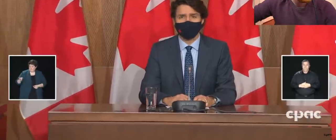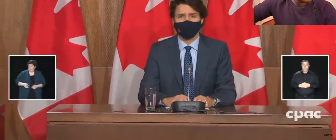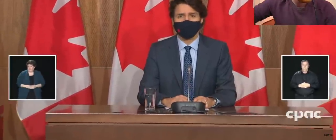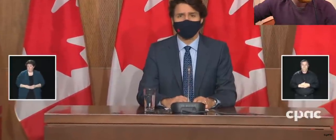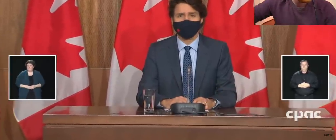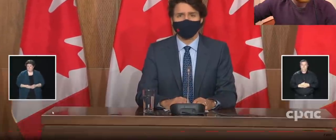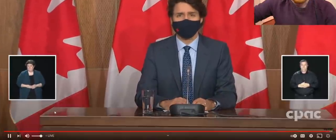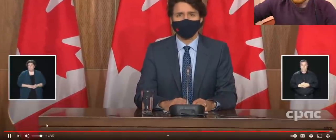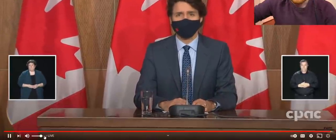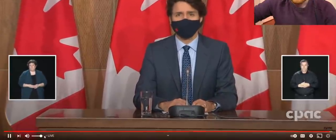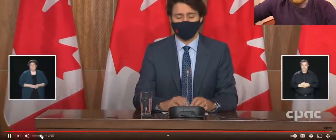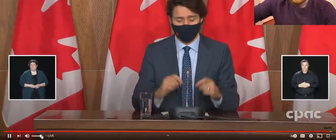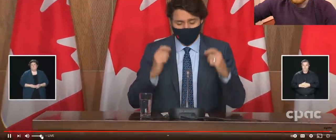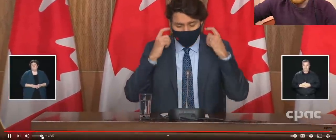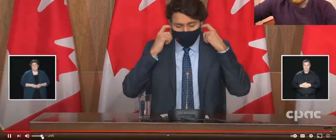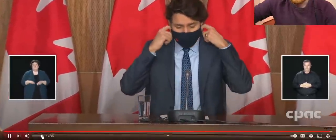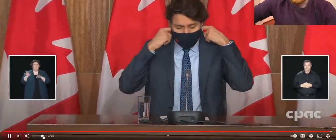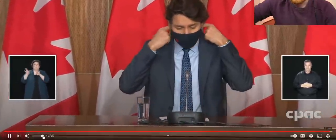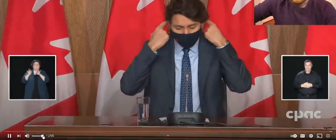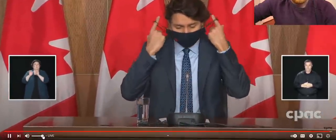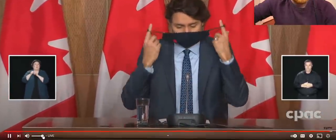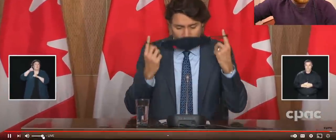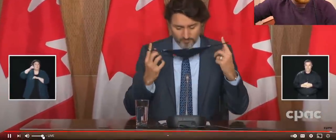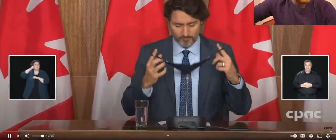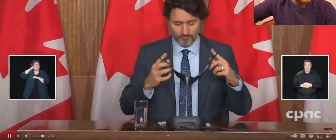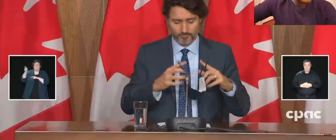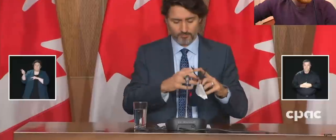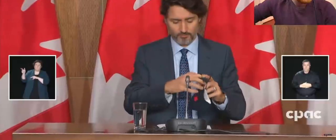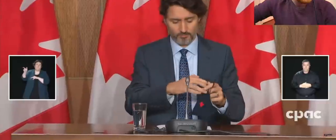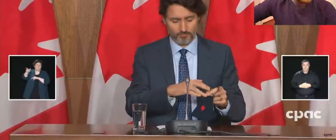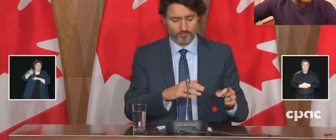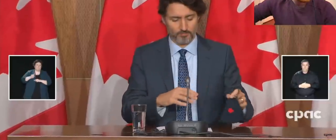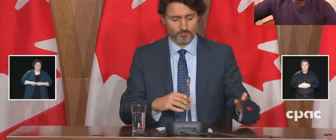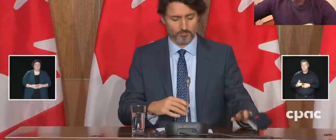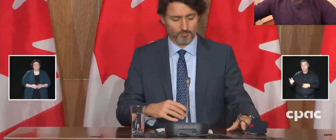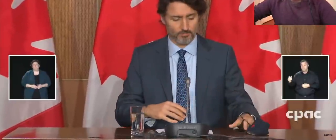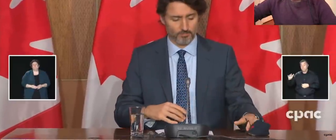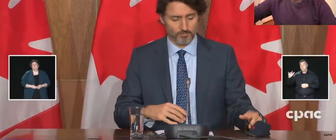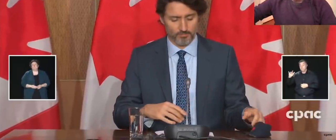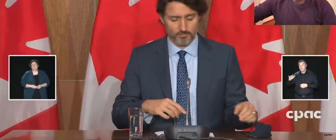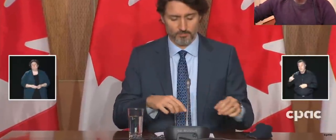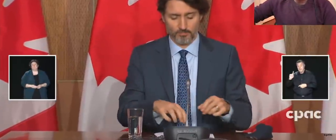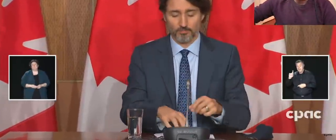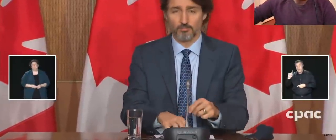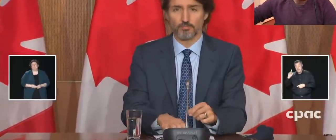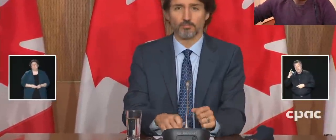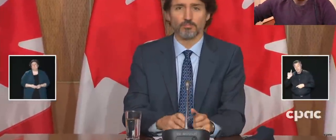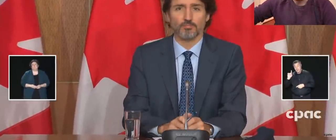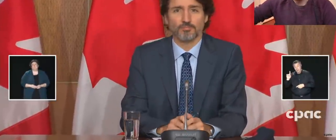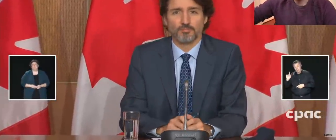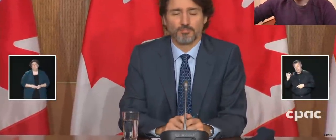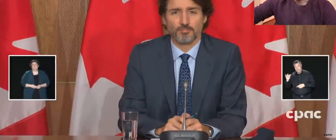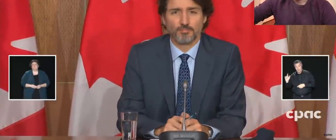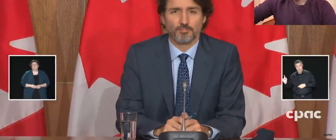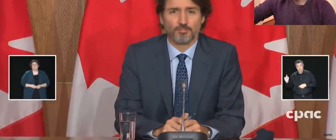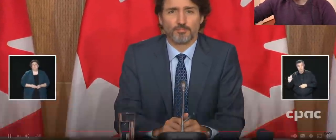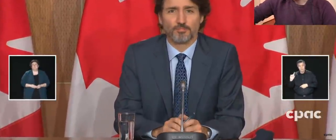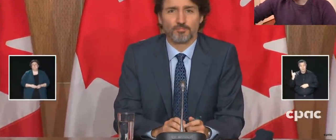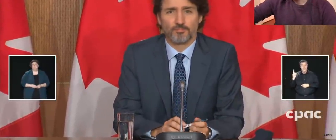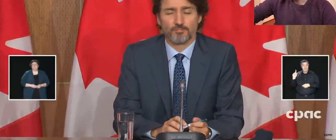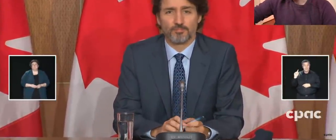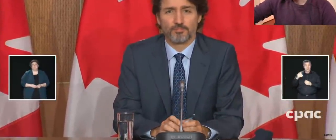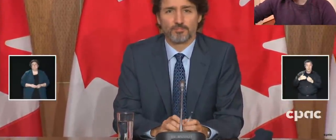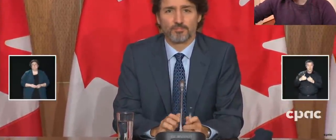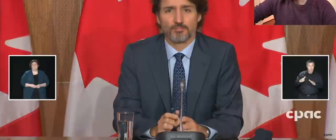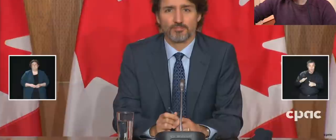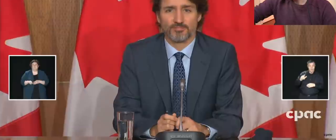Thank you, merci. Please press star 1 if you have a question. S'il vous plaît, appuyez sur étoile 1 si vous avez une question. La première question de